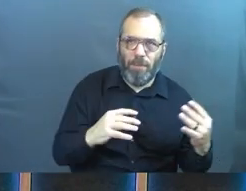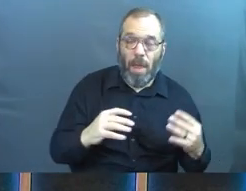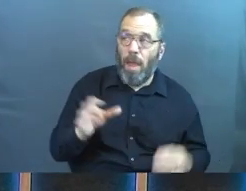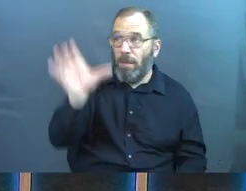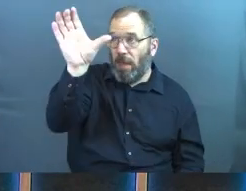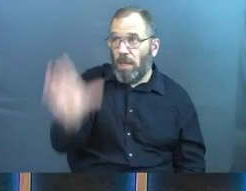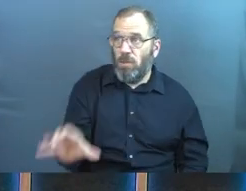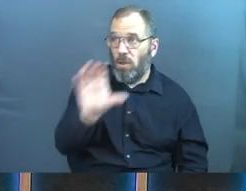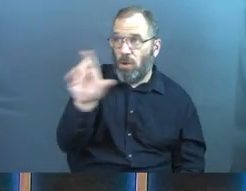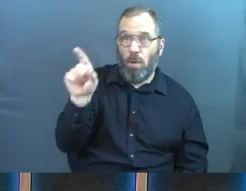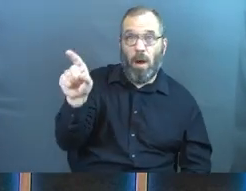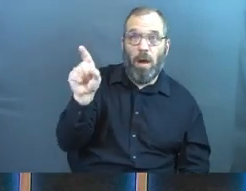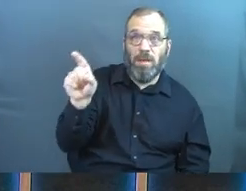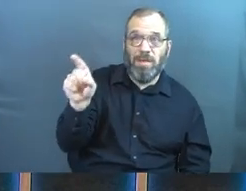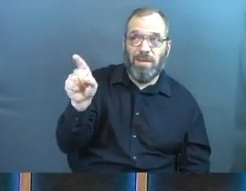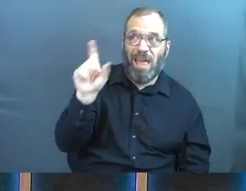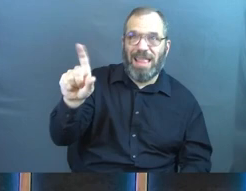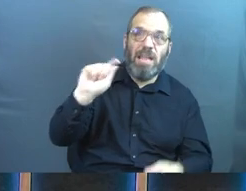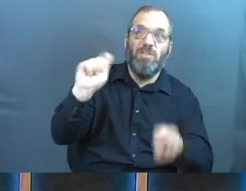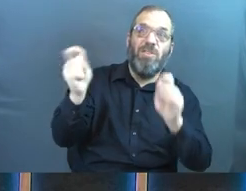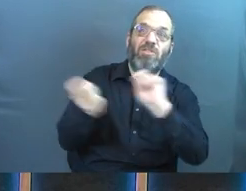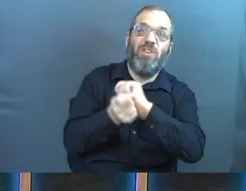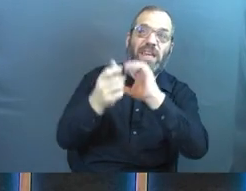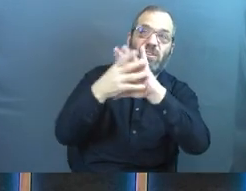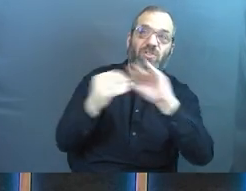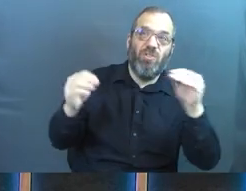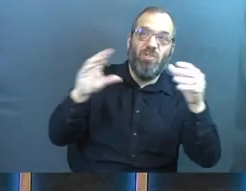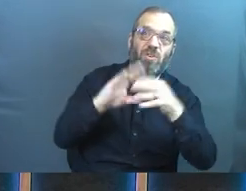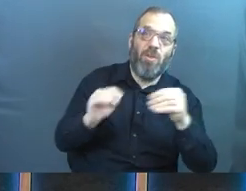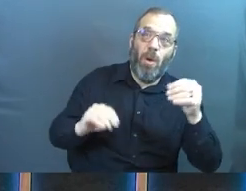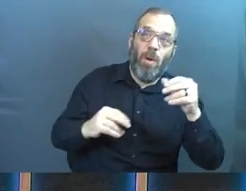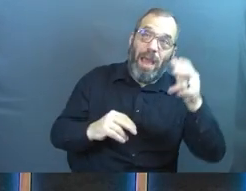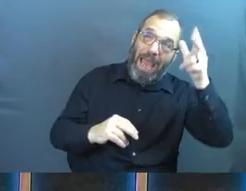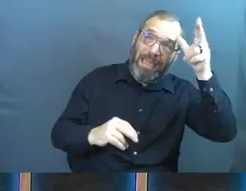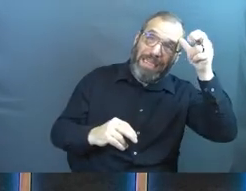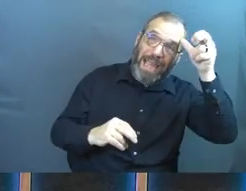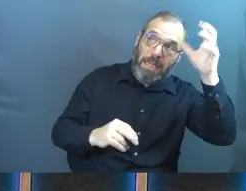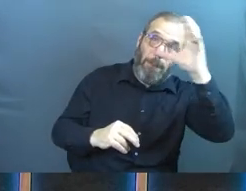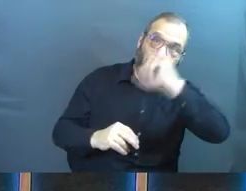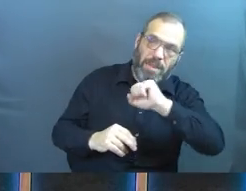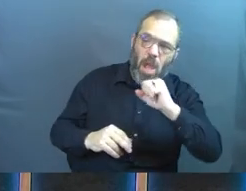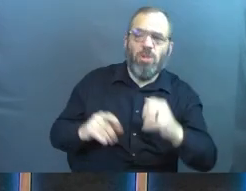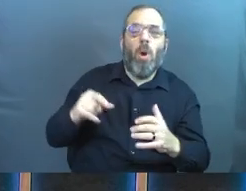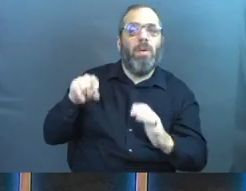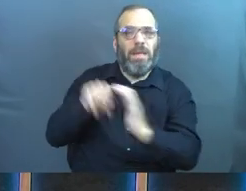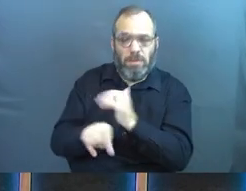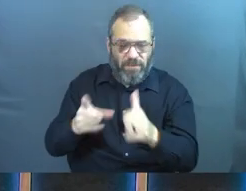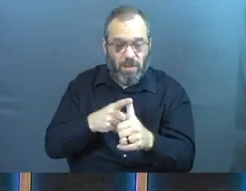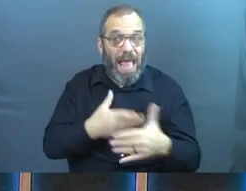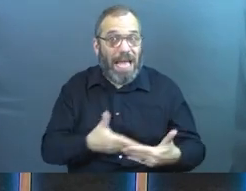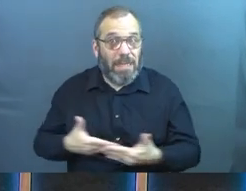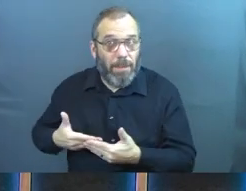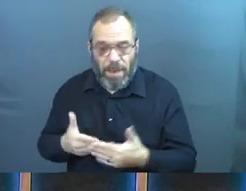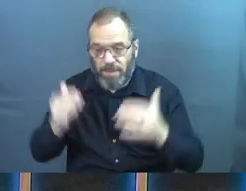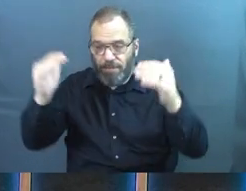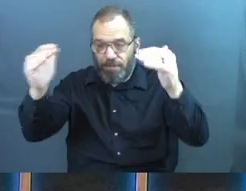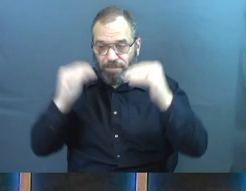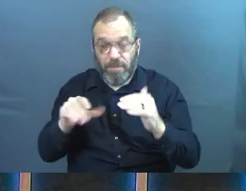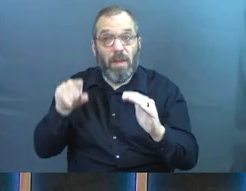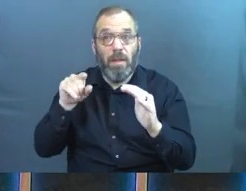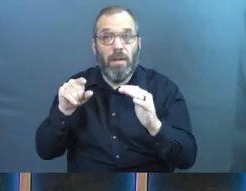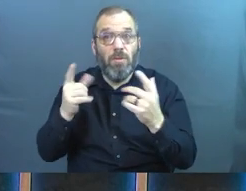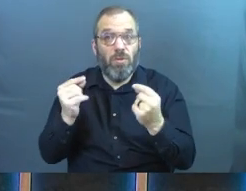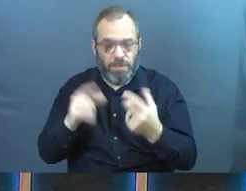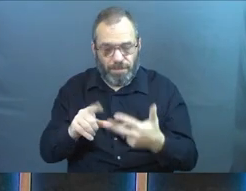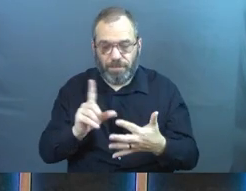Because the cross is the twist, and he doesn't see that coming. So he tries to kill him as a baby. Next thing that he tries